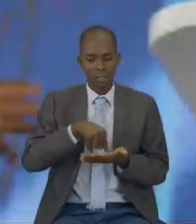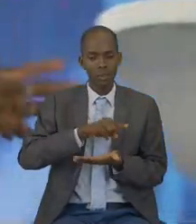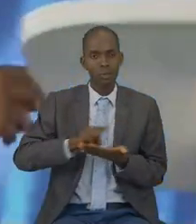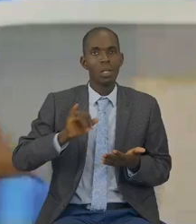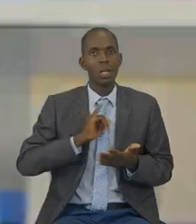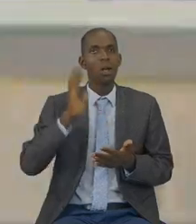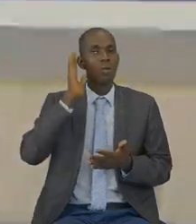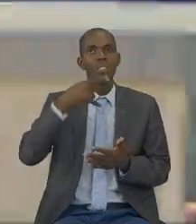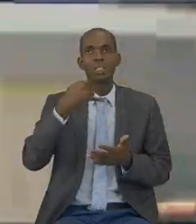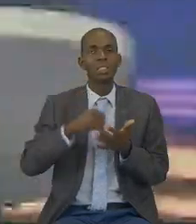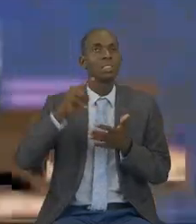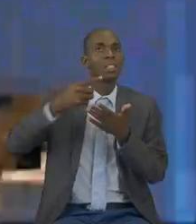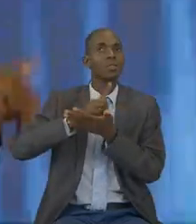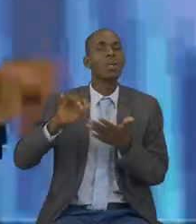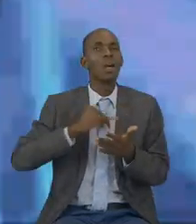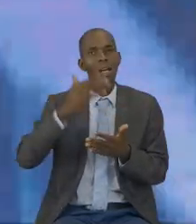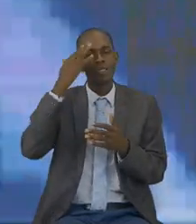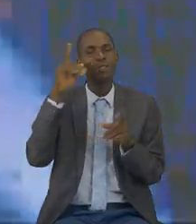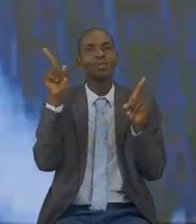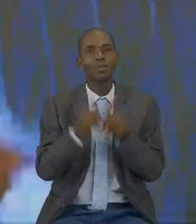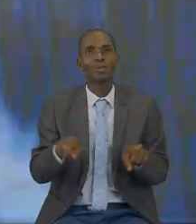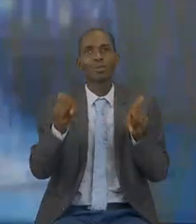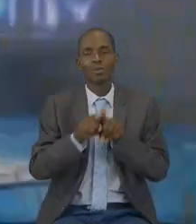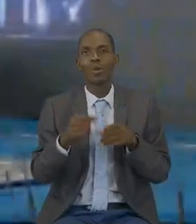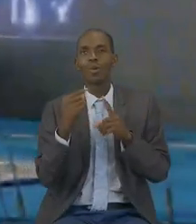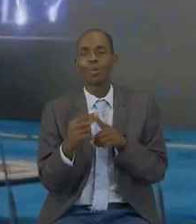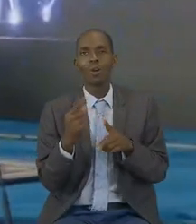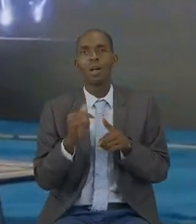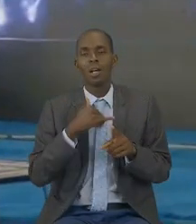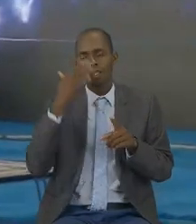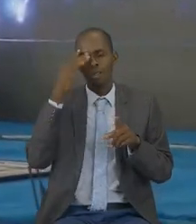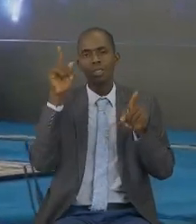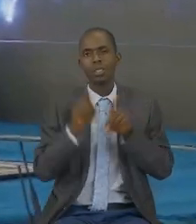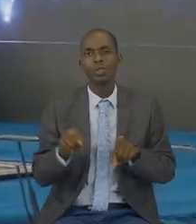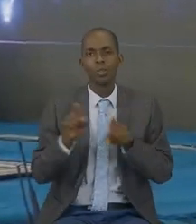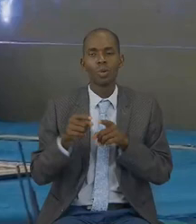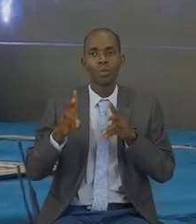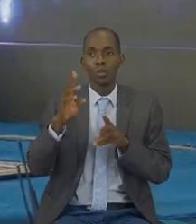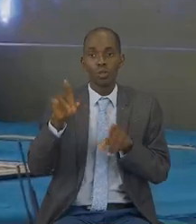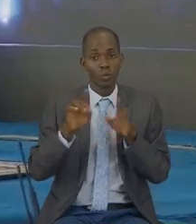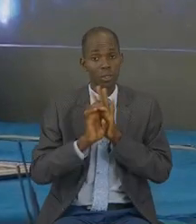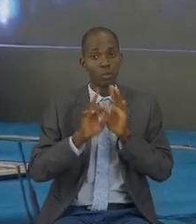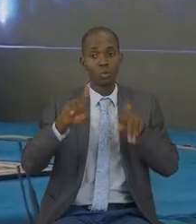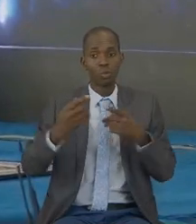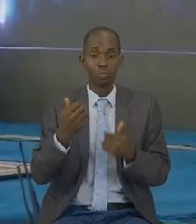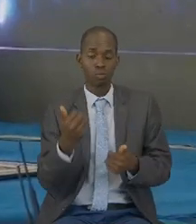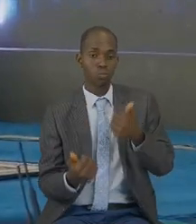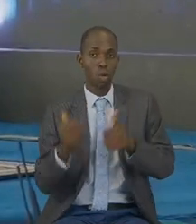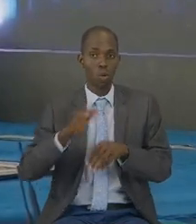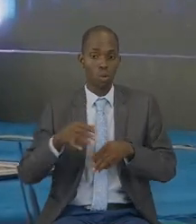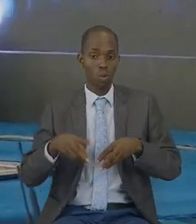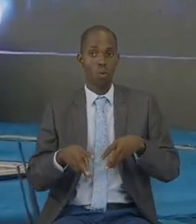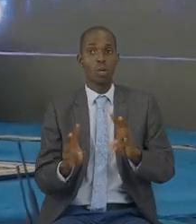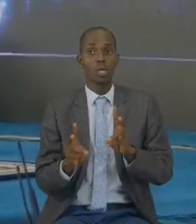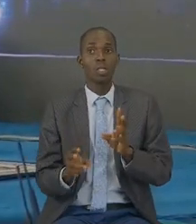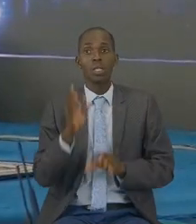that direction. You already know the way you've been driving on that road for a long time, and even though you're sleepy,